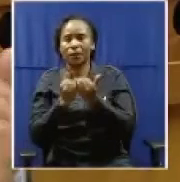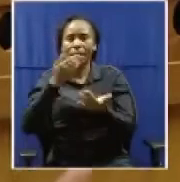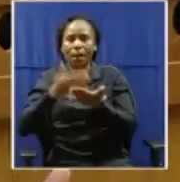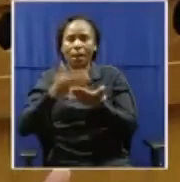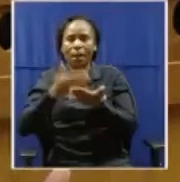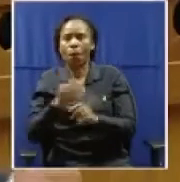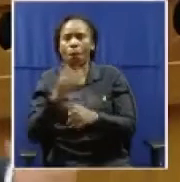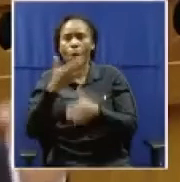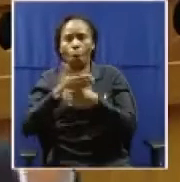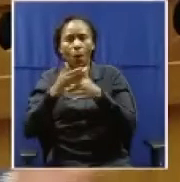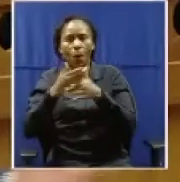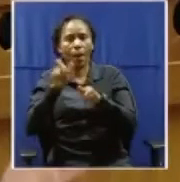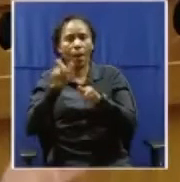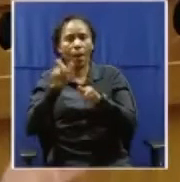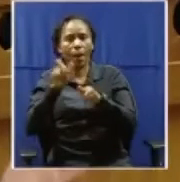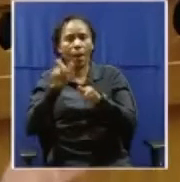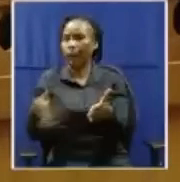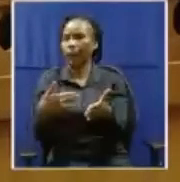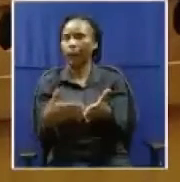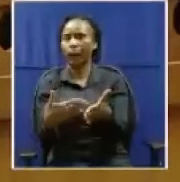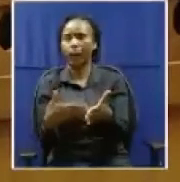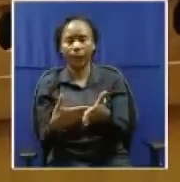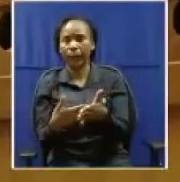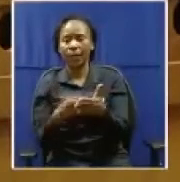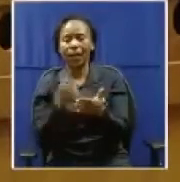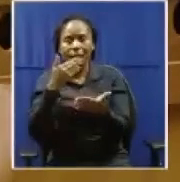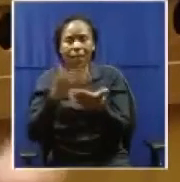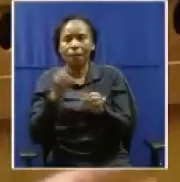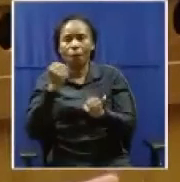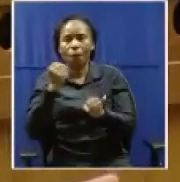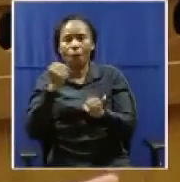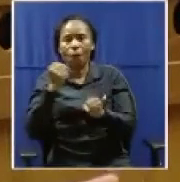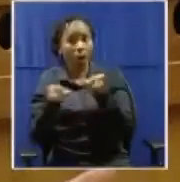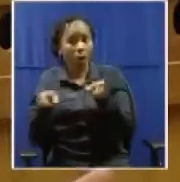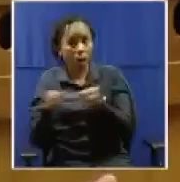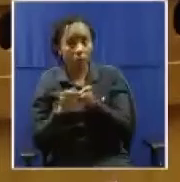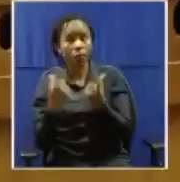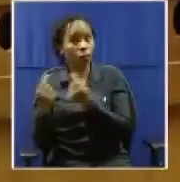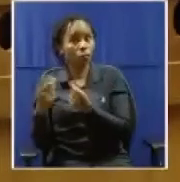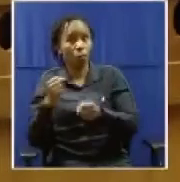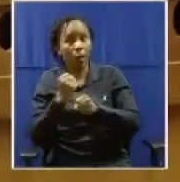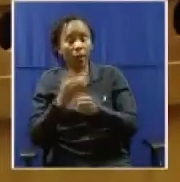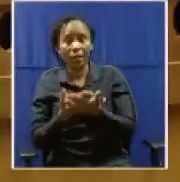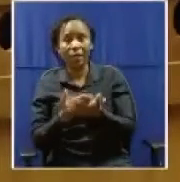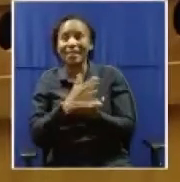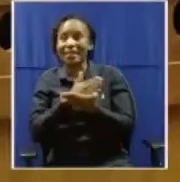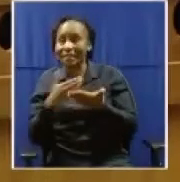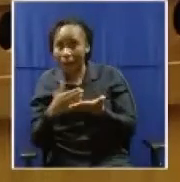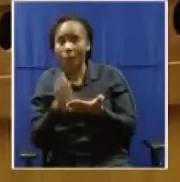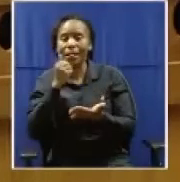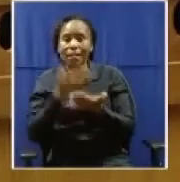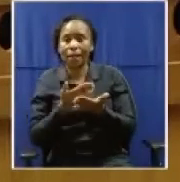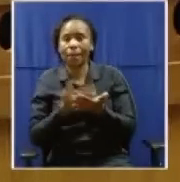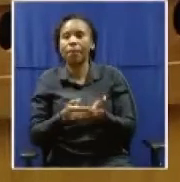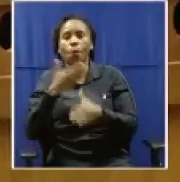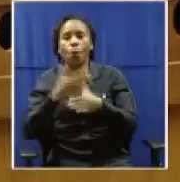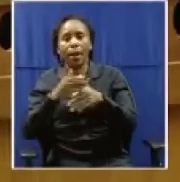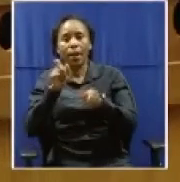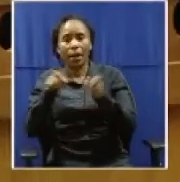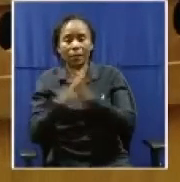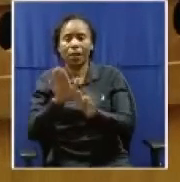don't exist they claim for workers who could do their work as per normal circumstances some even claimed for employees who'd left the